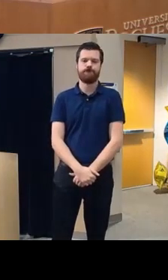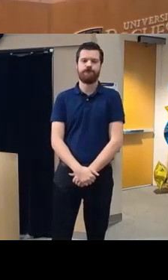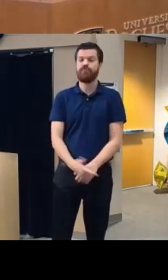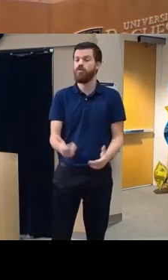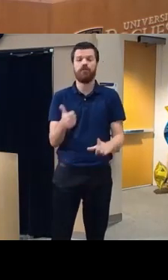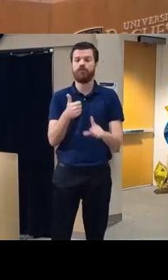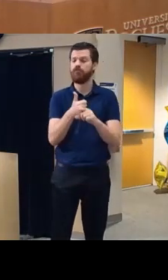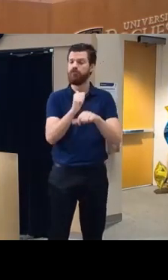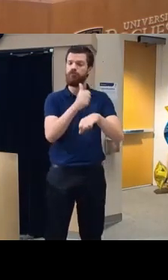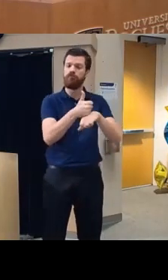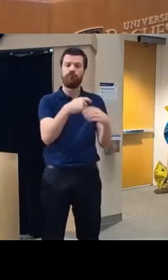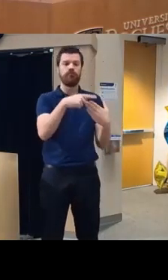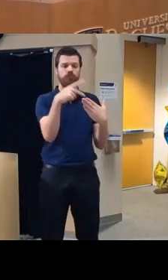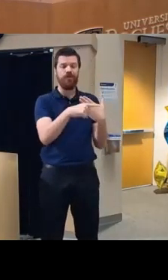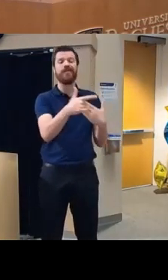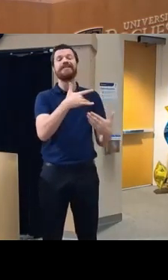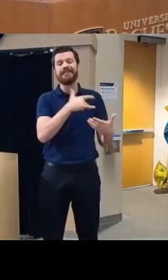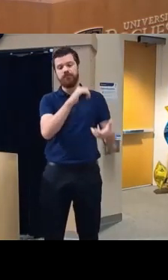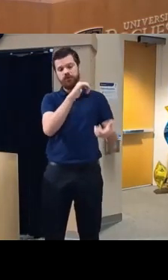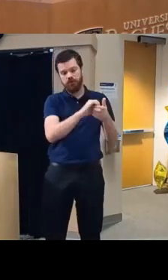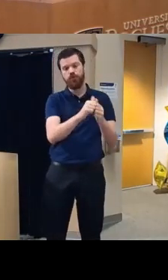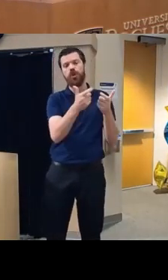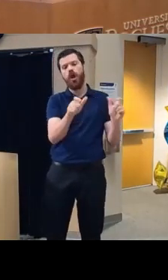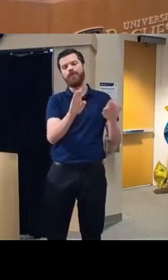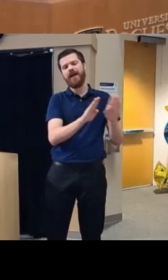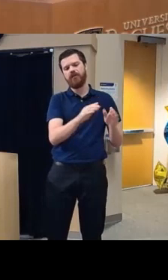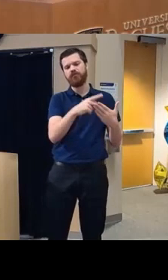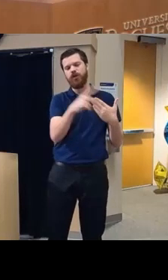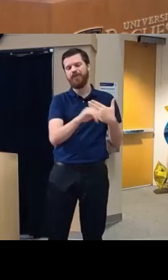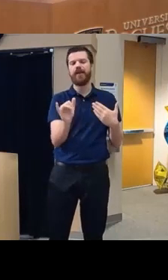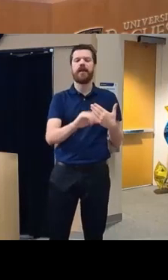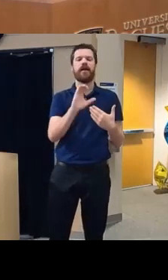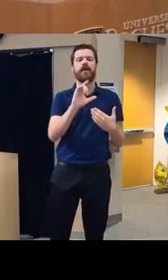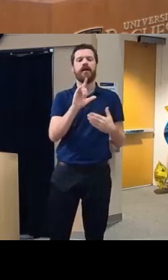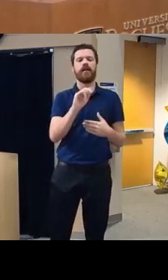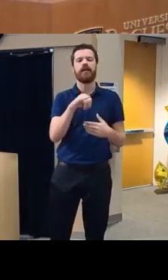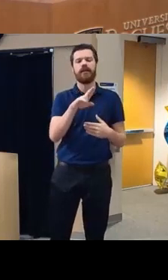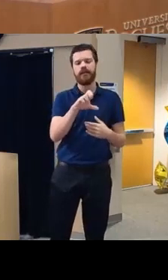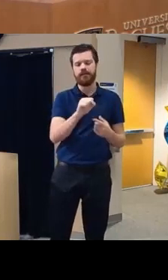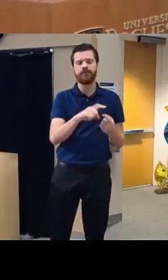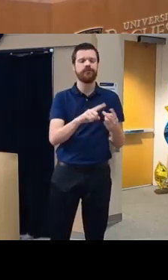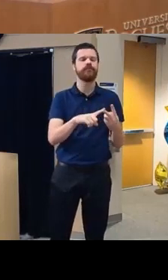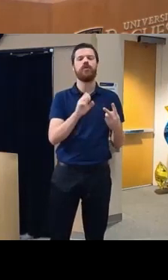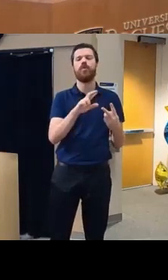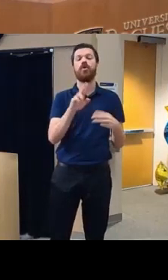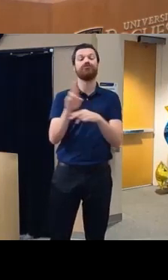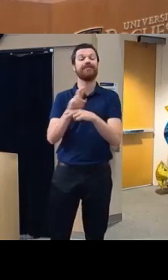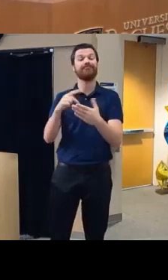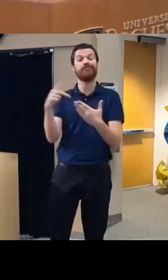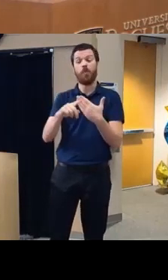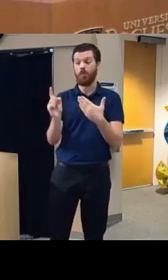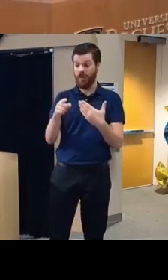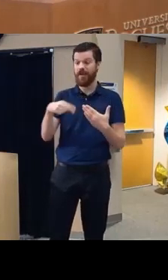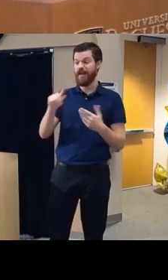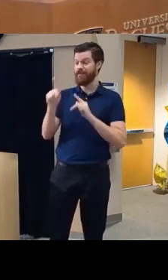freestanding programs that are often affiliated with larger behavioral programs like clinics or even residential programs that people with serious